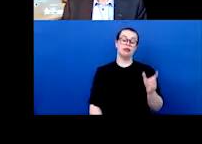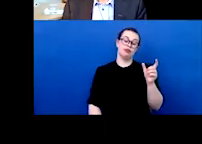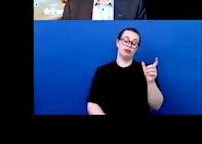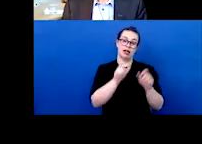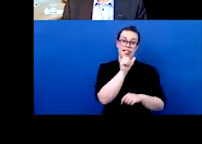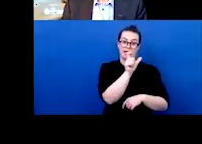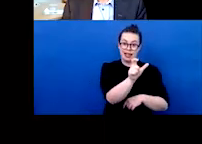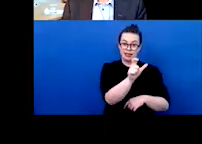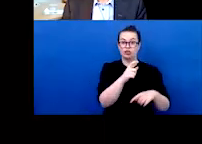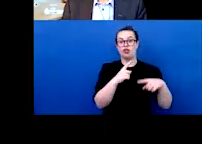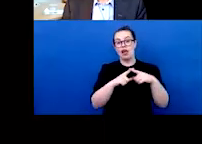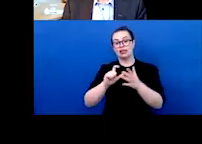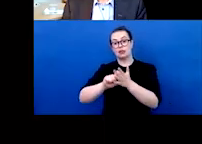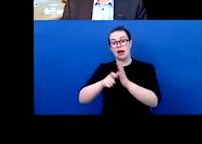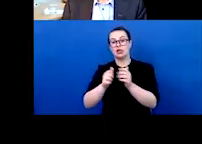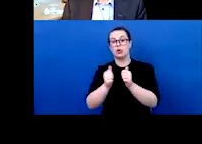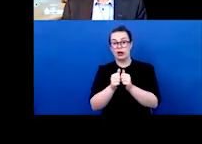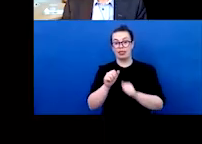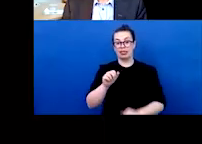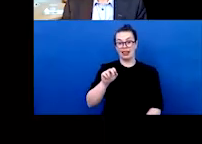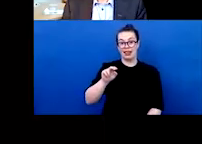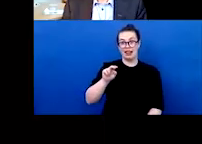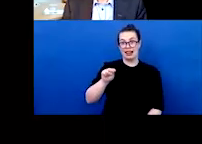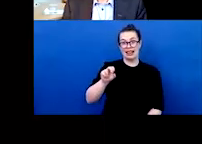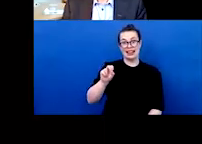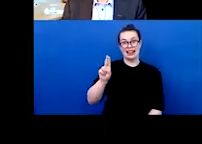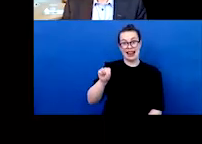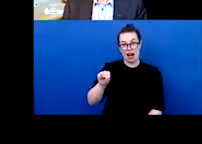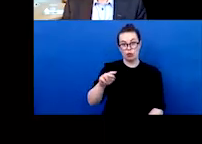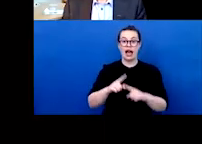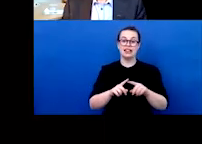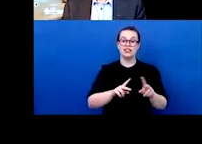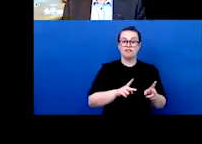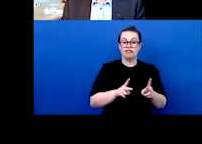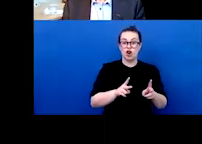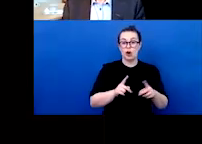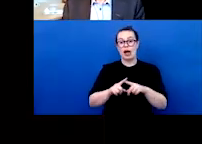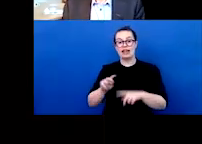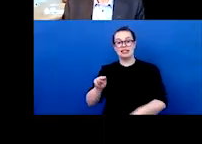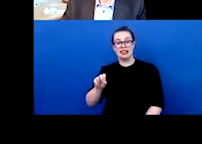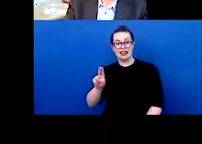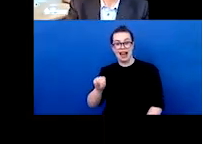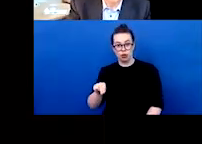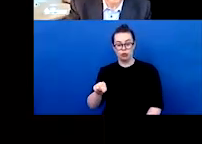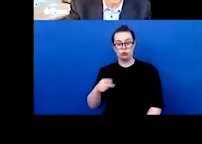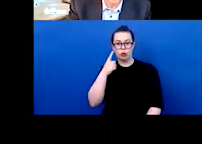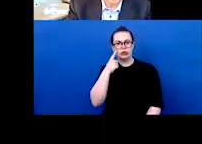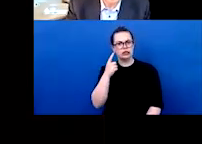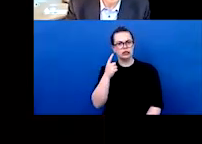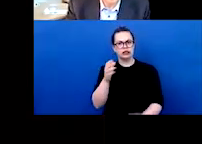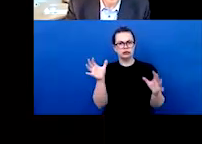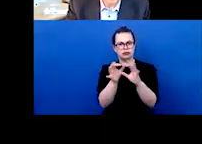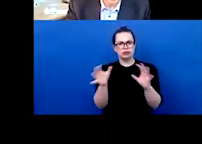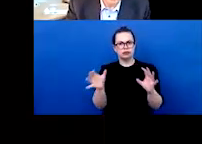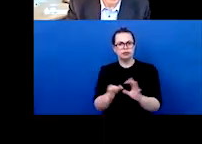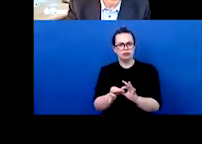noun, which is S here, and between the verb and the noun. So congruent combinations are rö and äpple, so